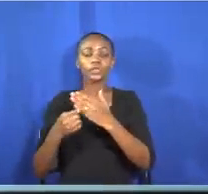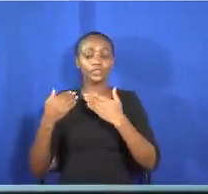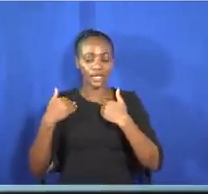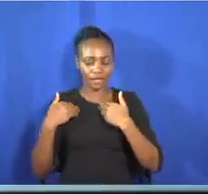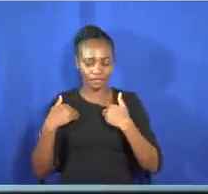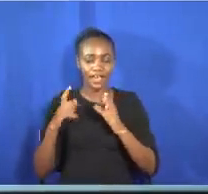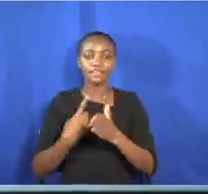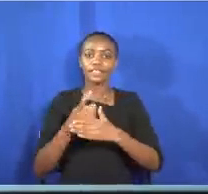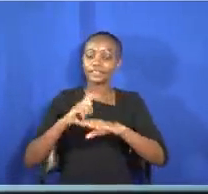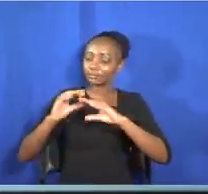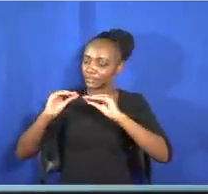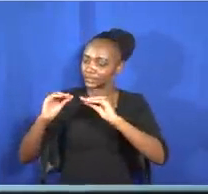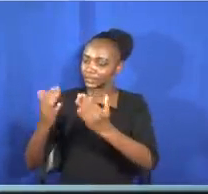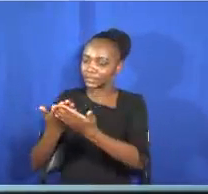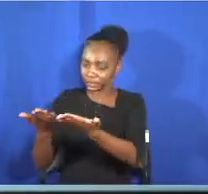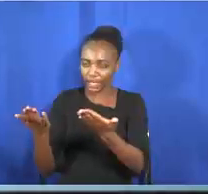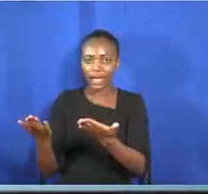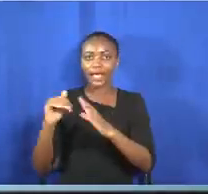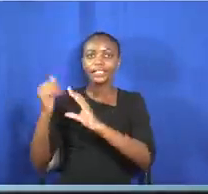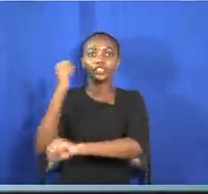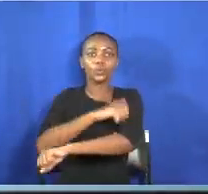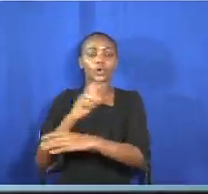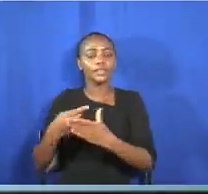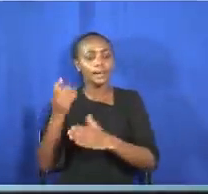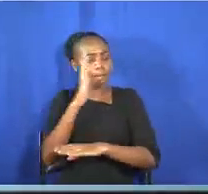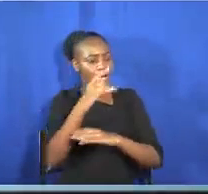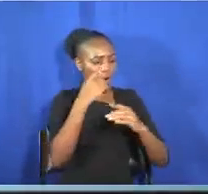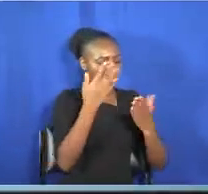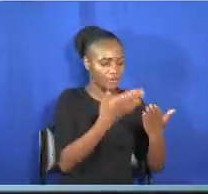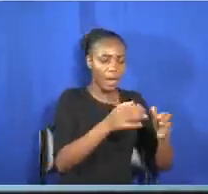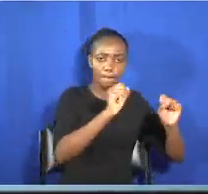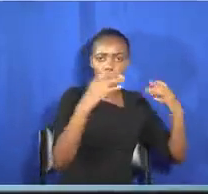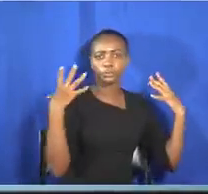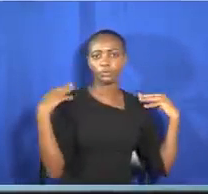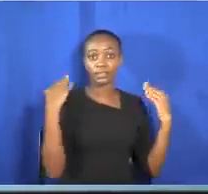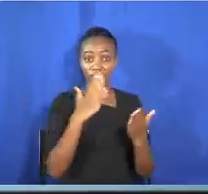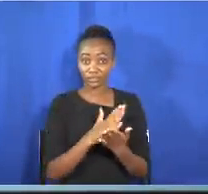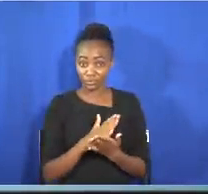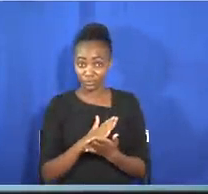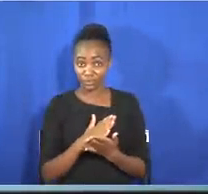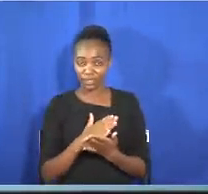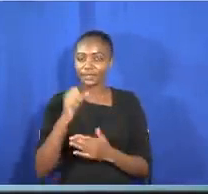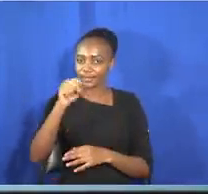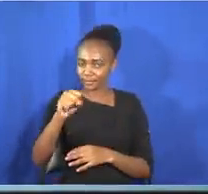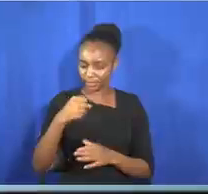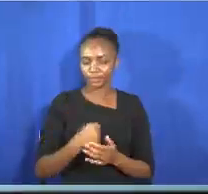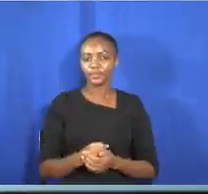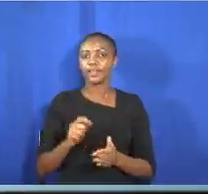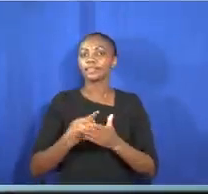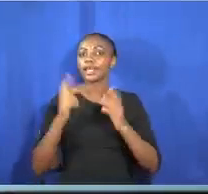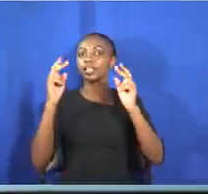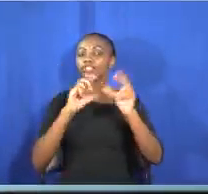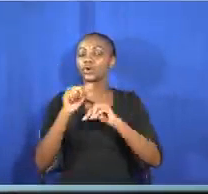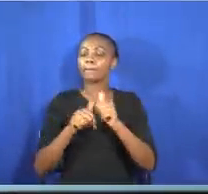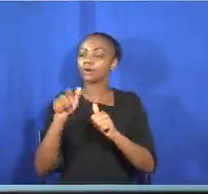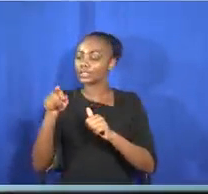in science and technology, when they are taught in school how to do a seedbed, when they come at home, they practice how to do a seedbed. You